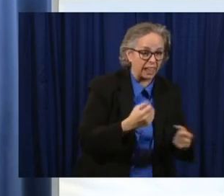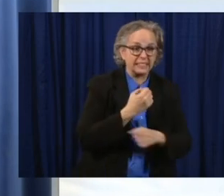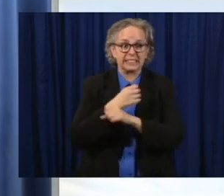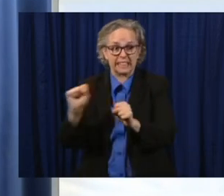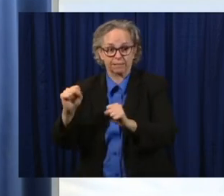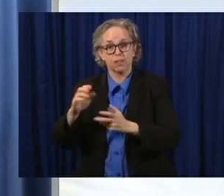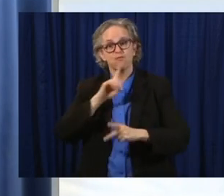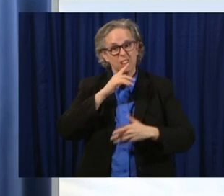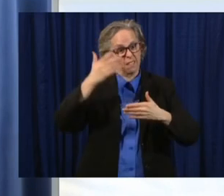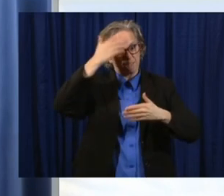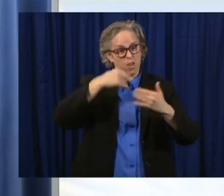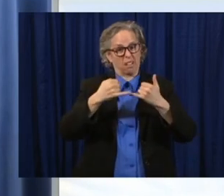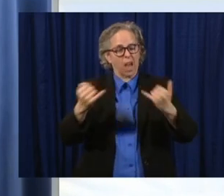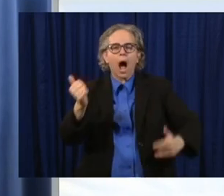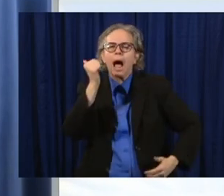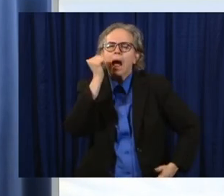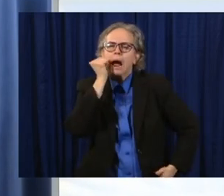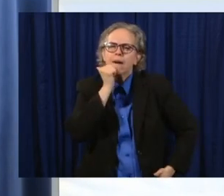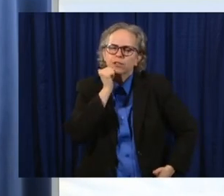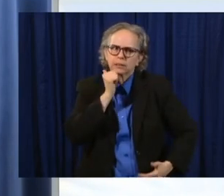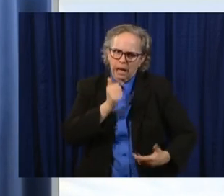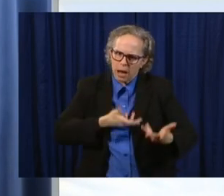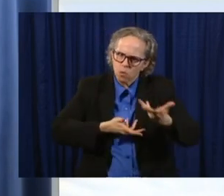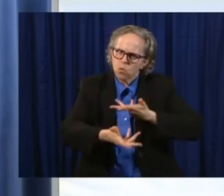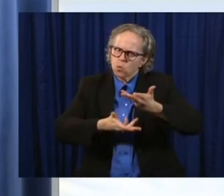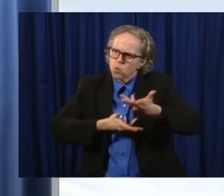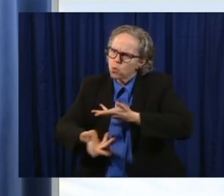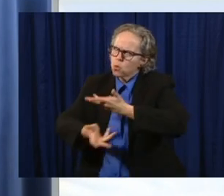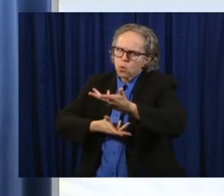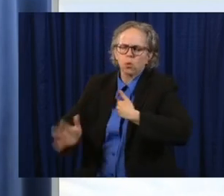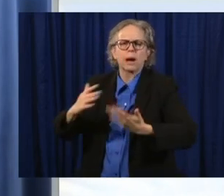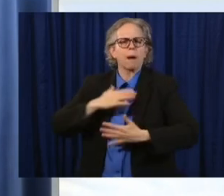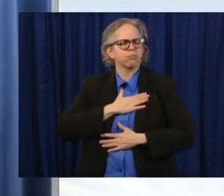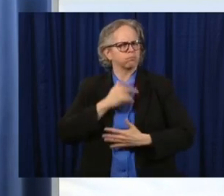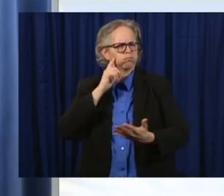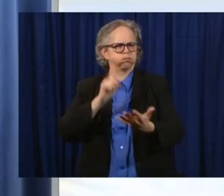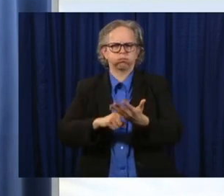and every day. We appreciate and recognize their vital role.